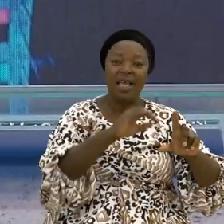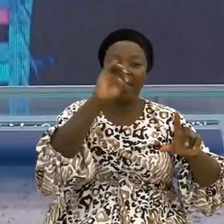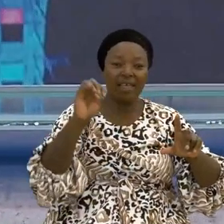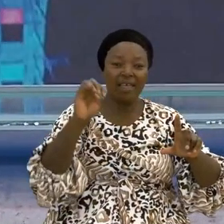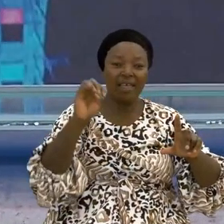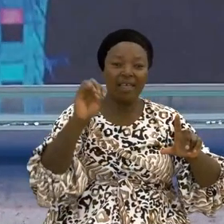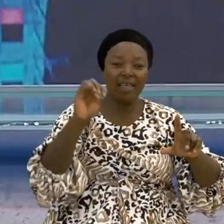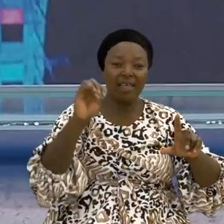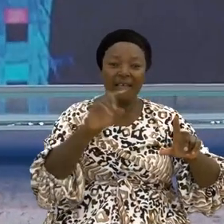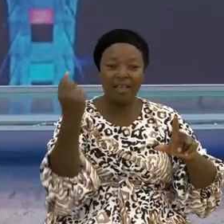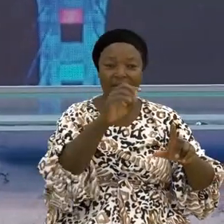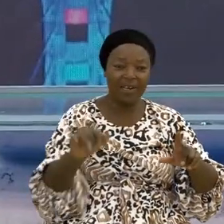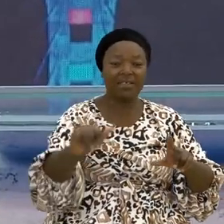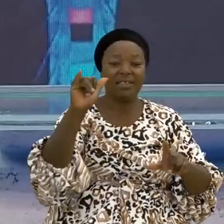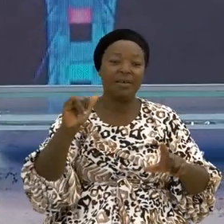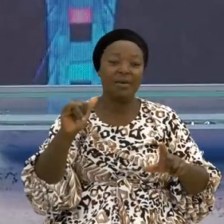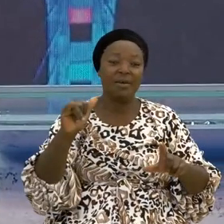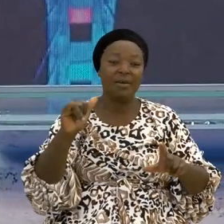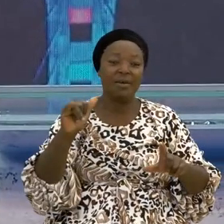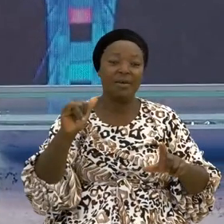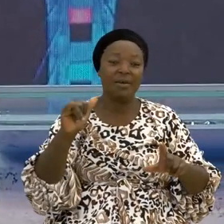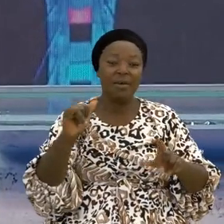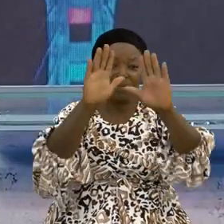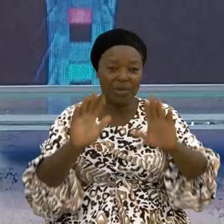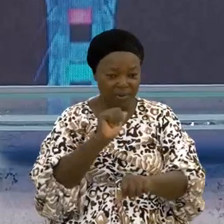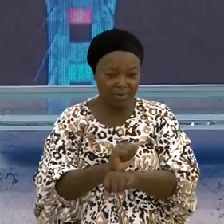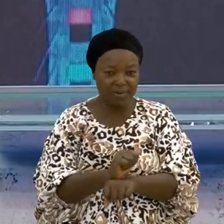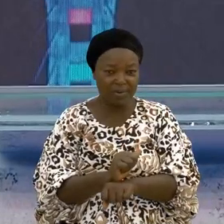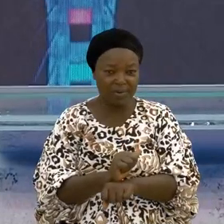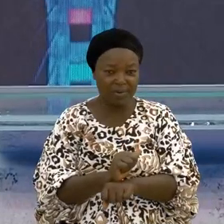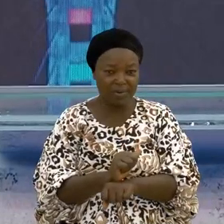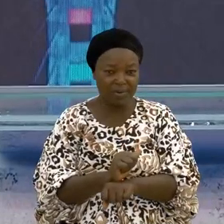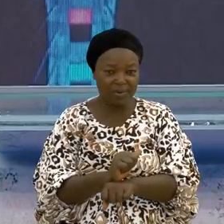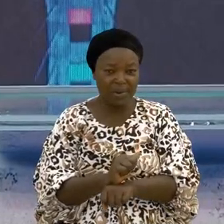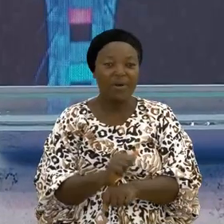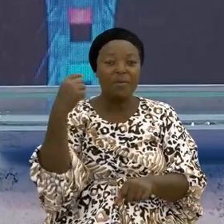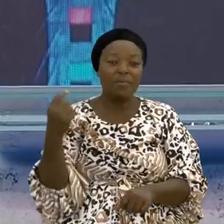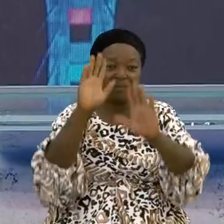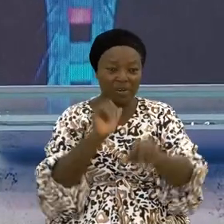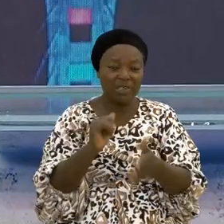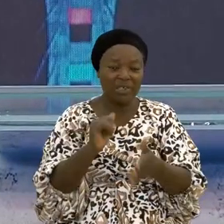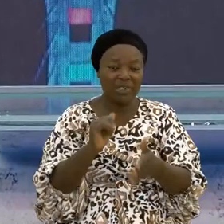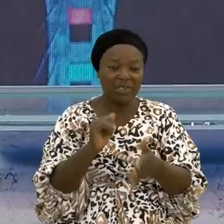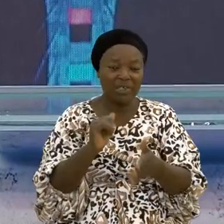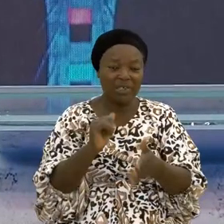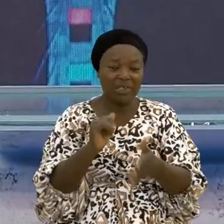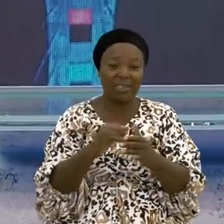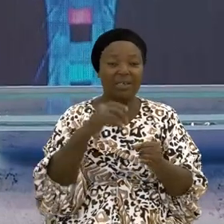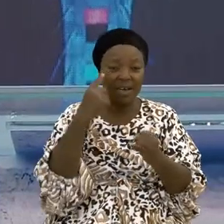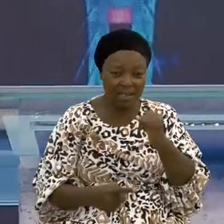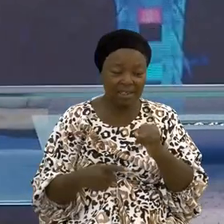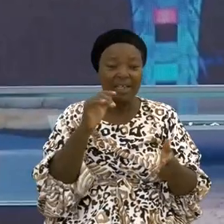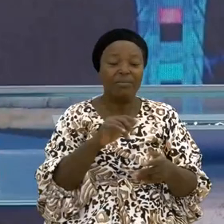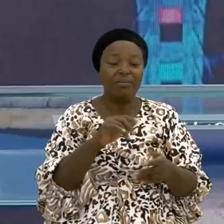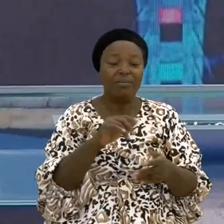That means miracles that last. Miracles that endure. Miracles that are there now, and